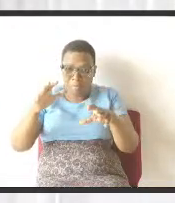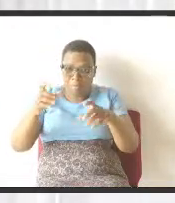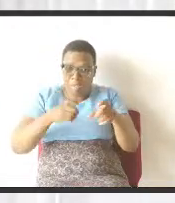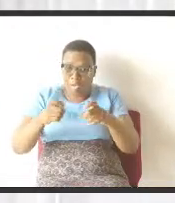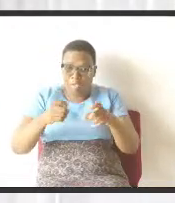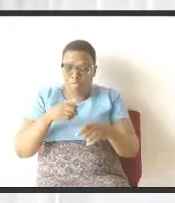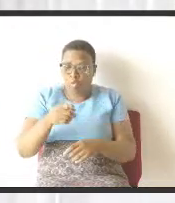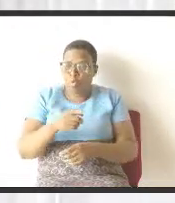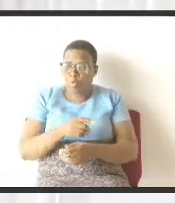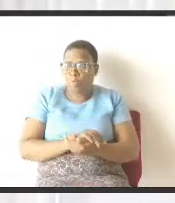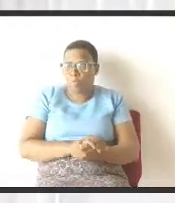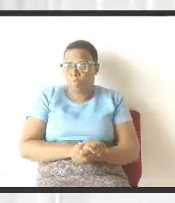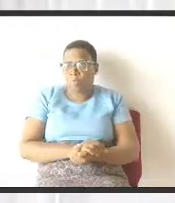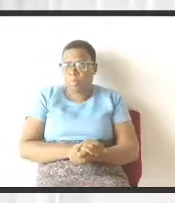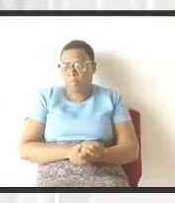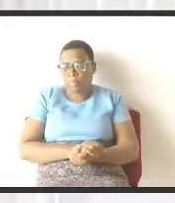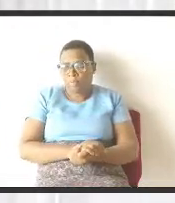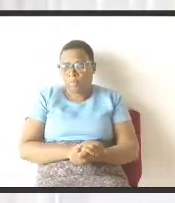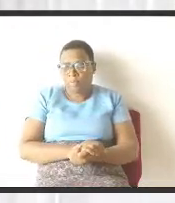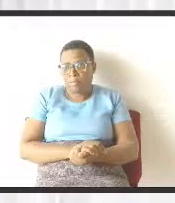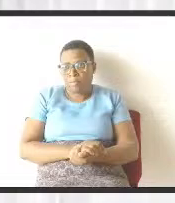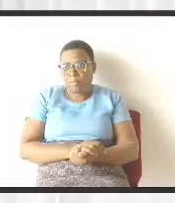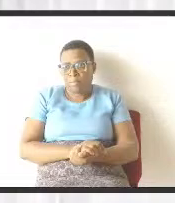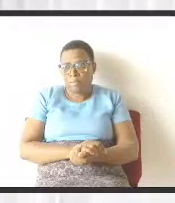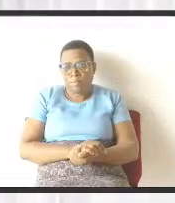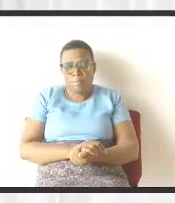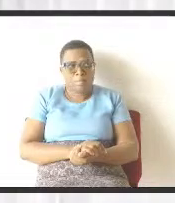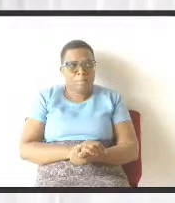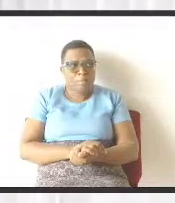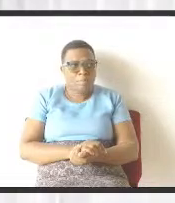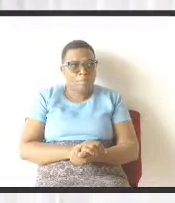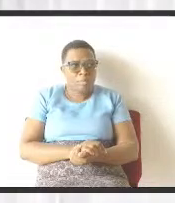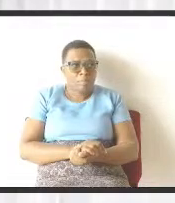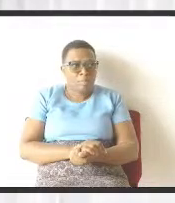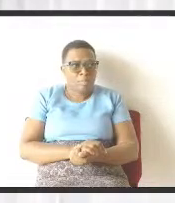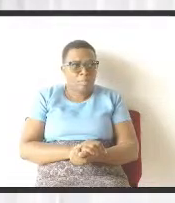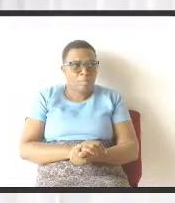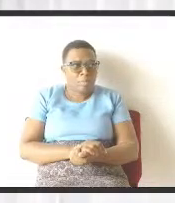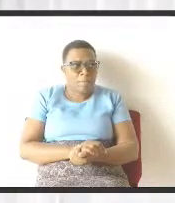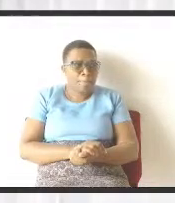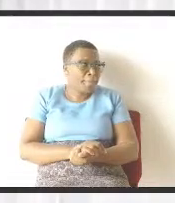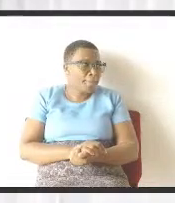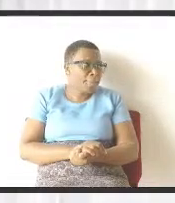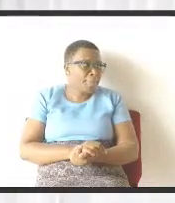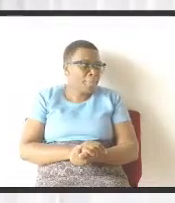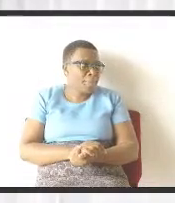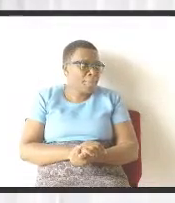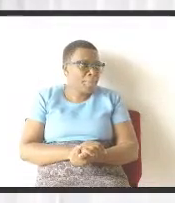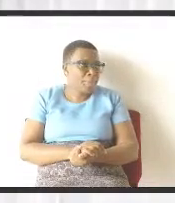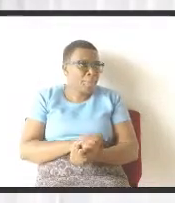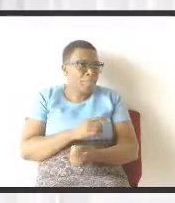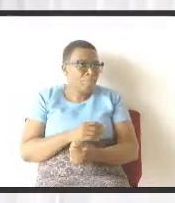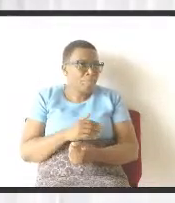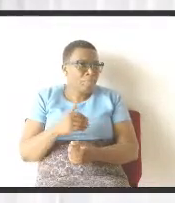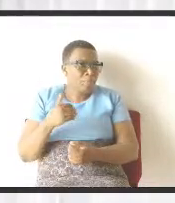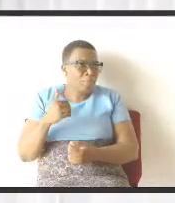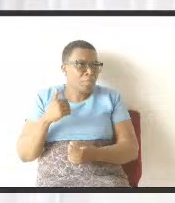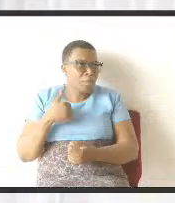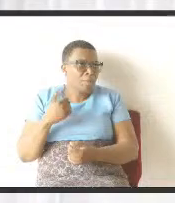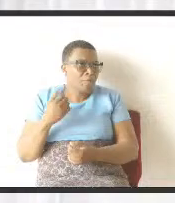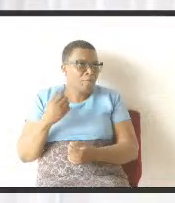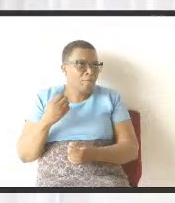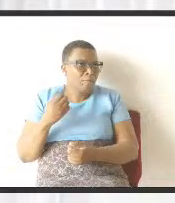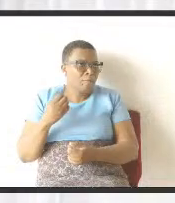You can hear the groans. I don't know about you, but I've had to have many groans in my life as a